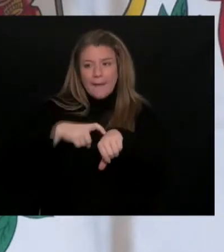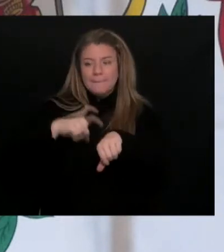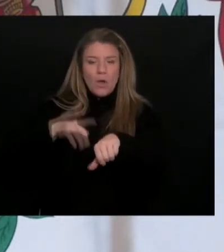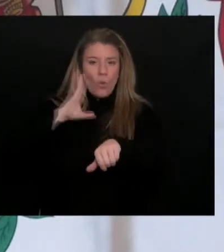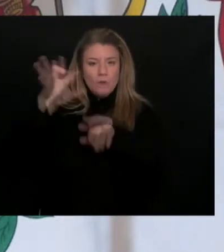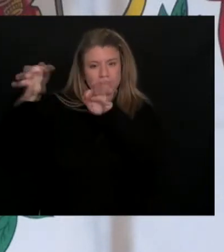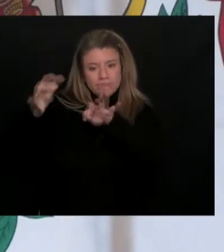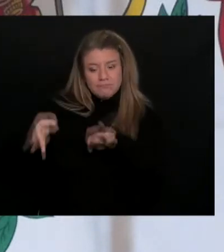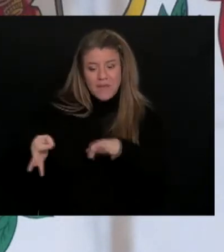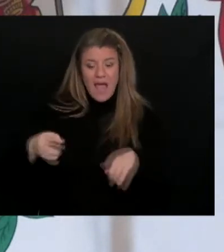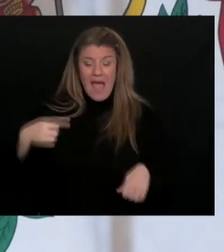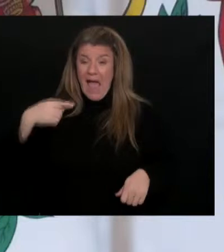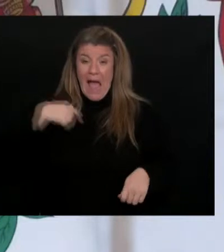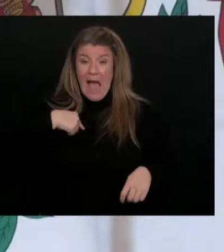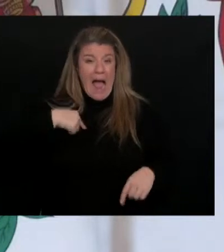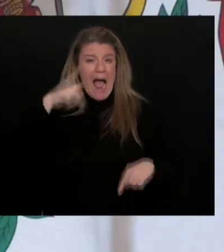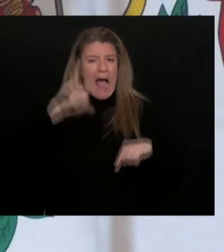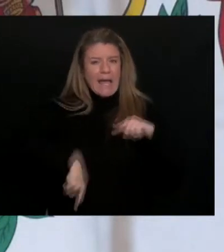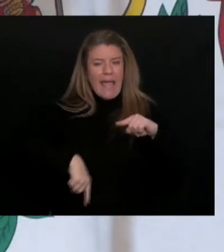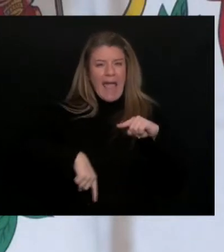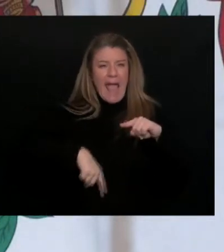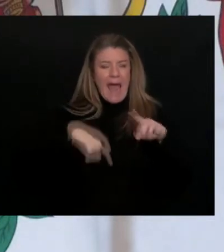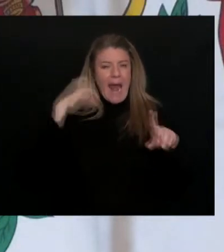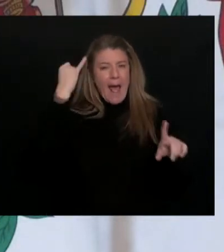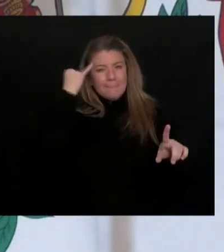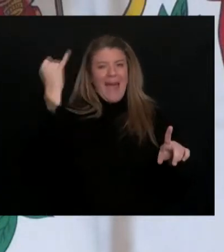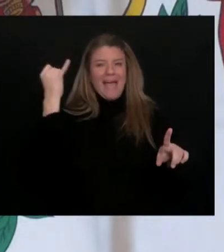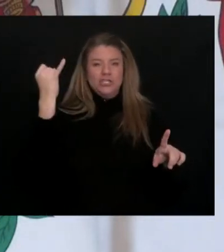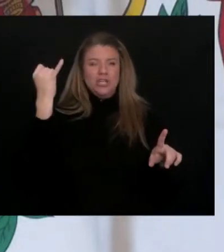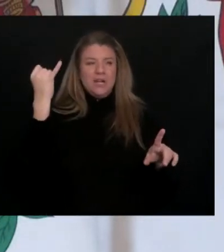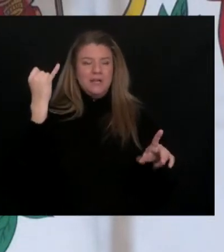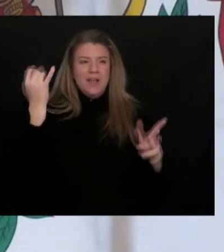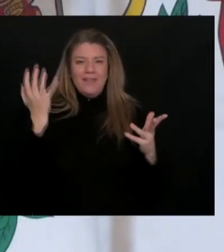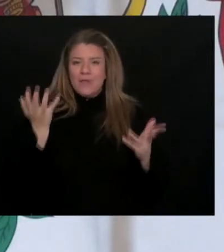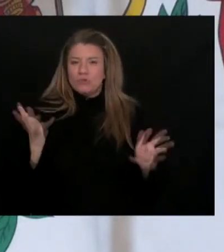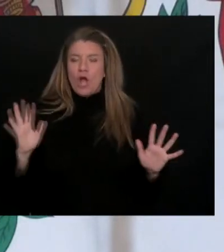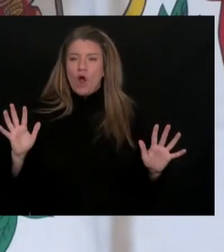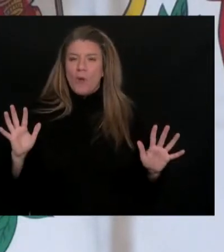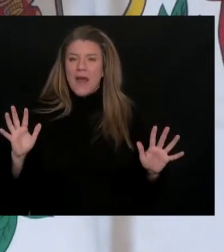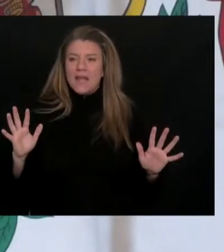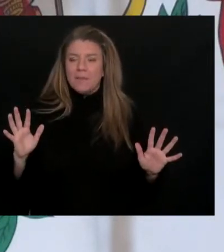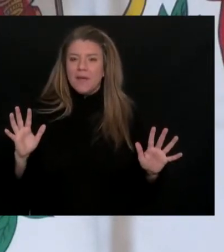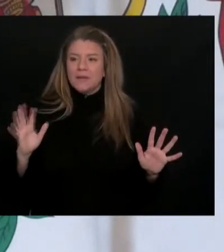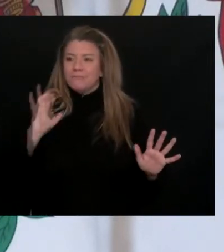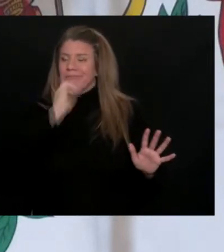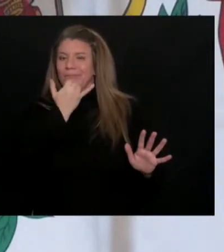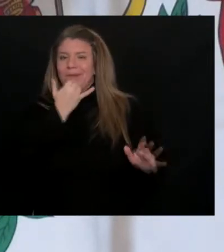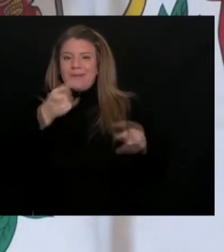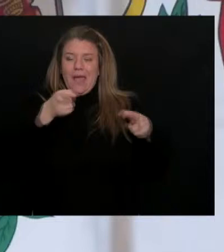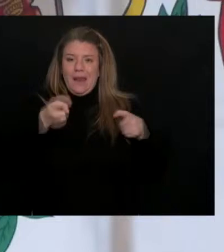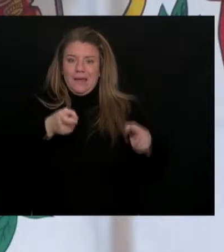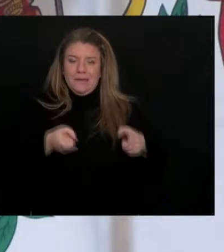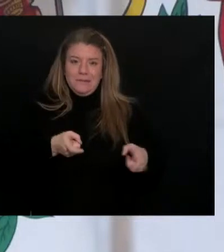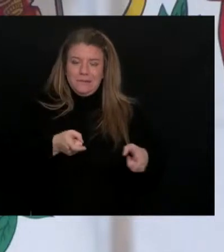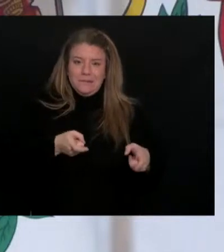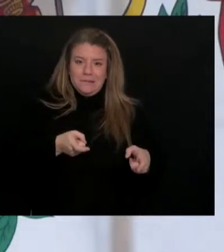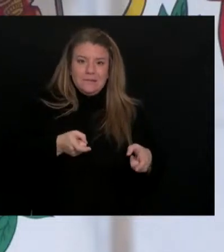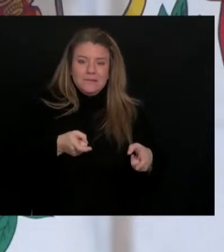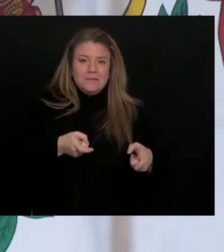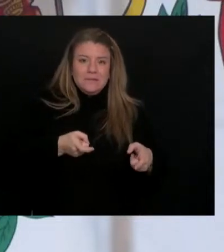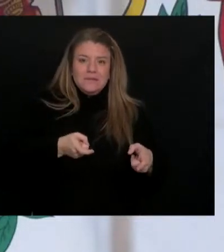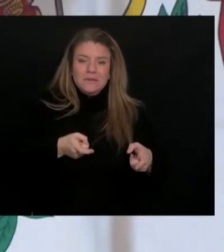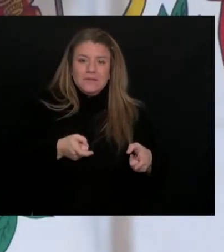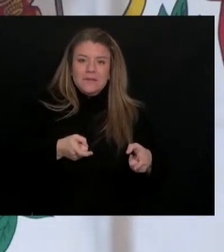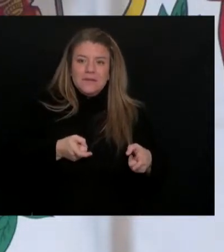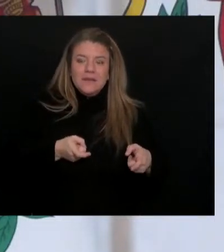everything. I cannot imagine that there's been mishandling and